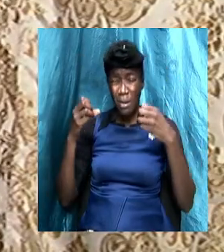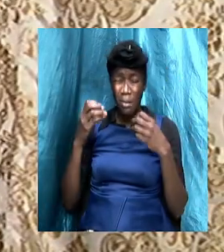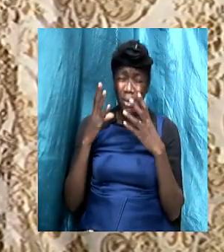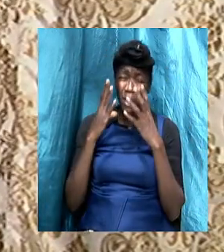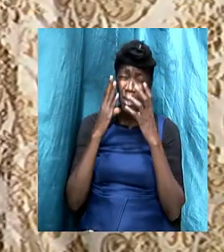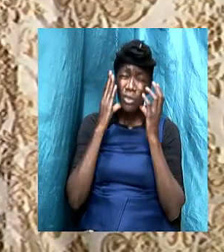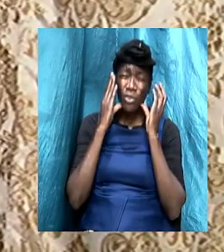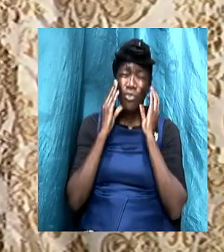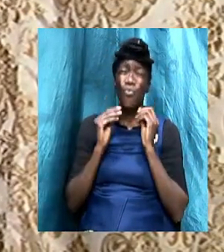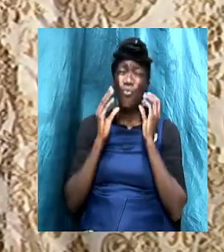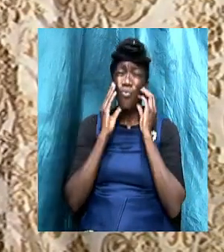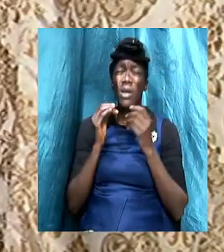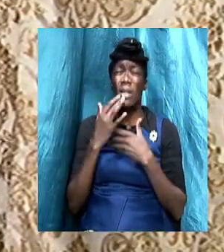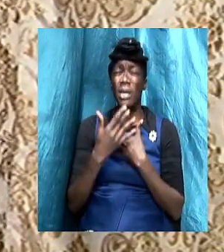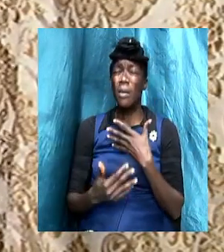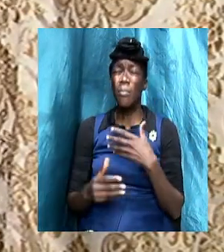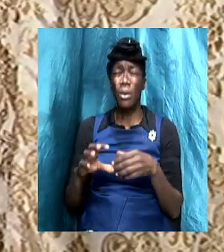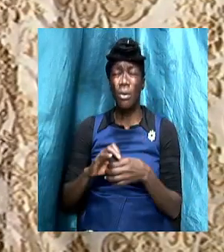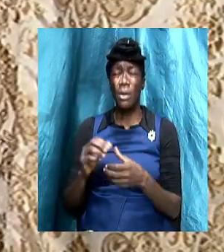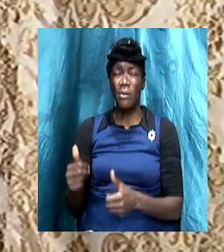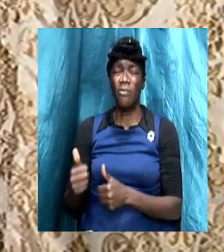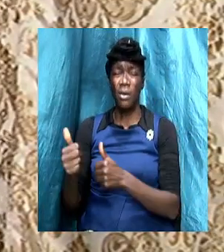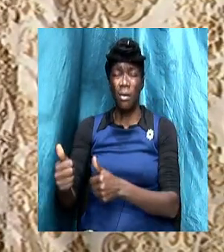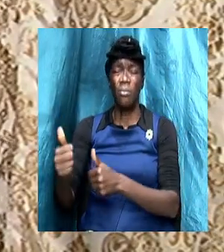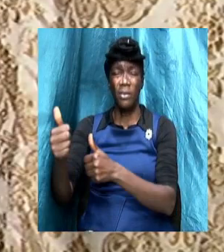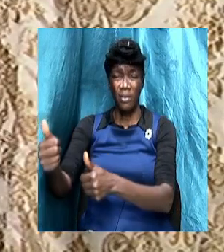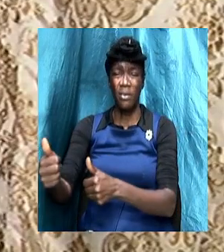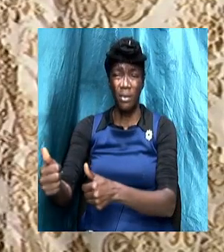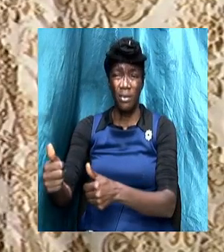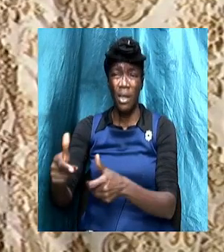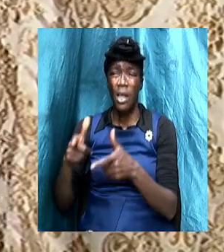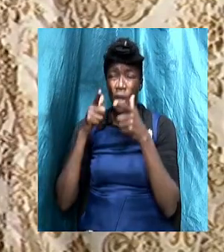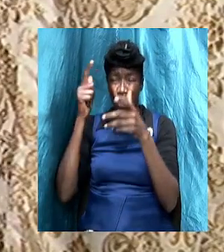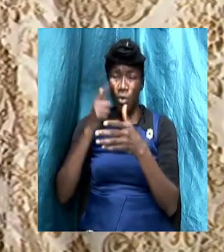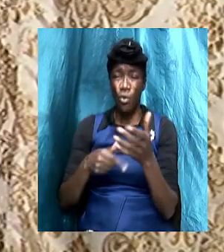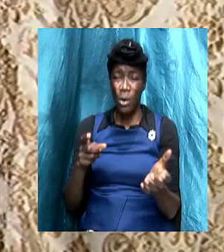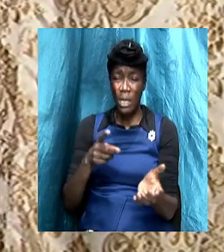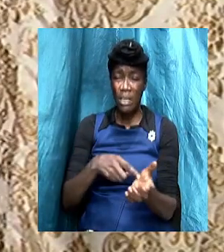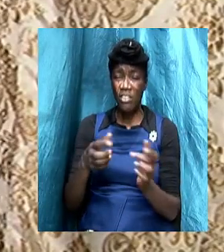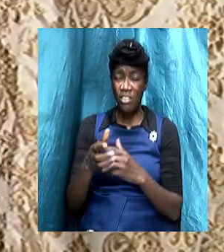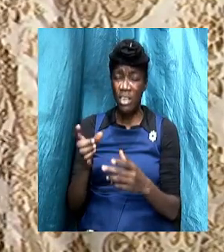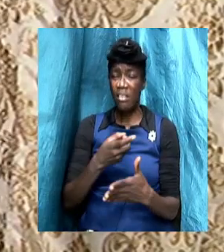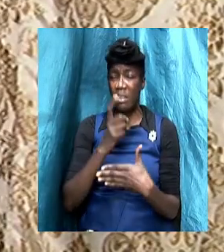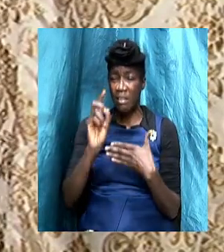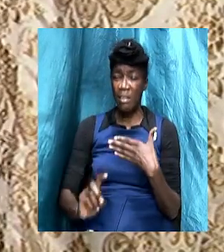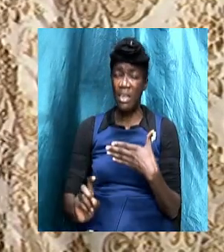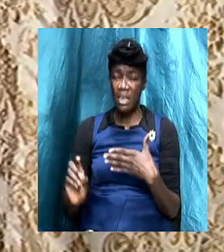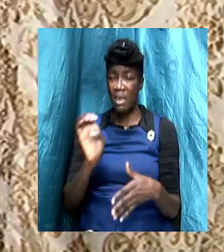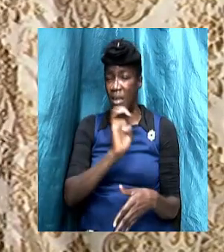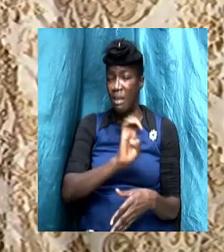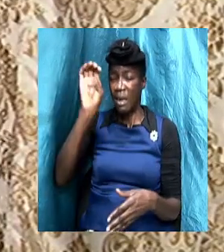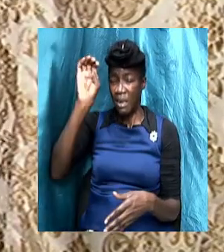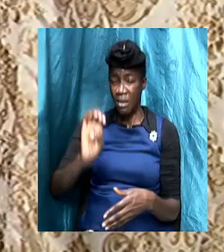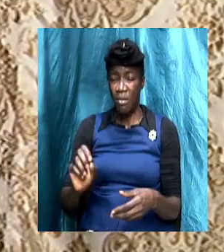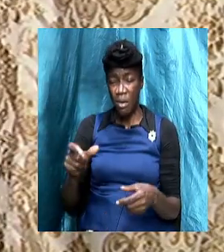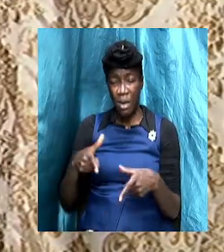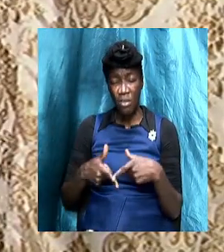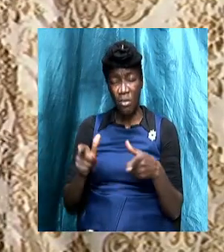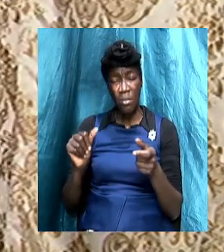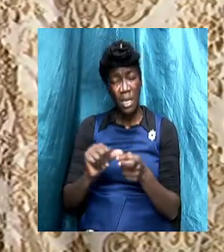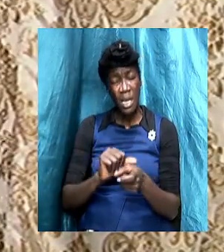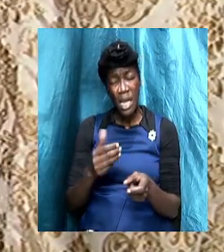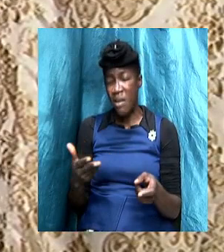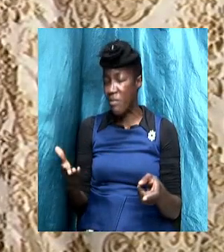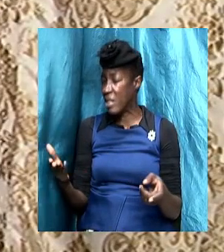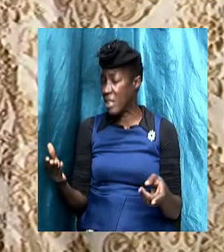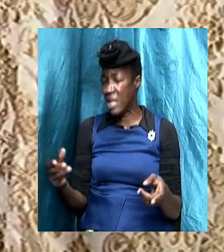of the apostles, Habo Sabahaya, when we look at what Jesus did on the cross, when we look at everything, the